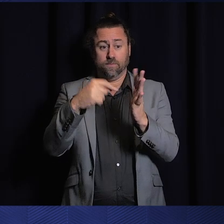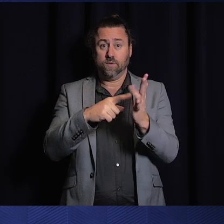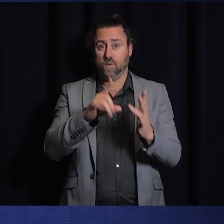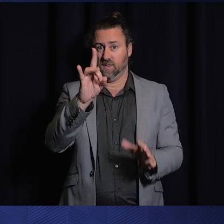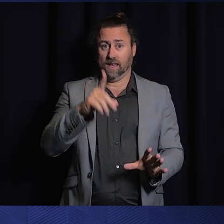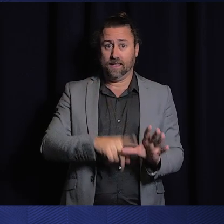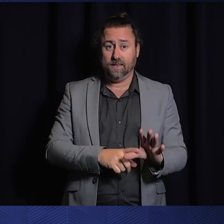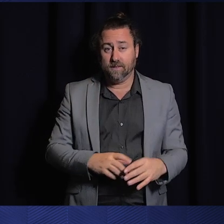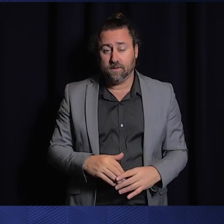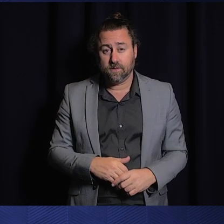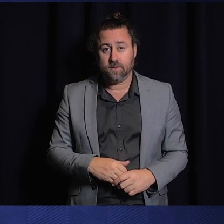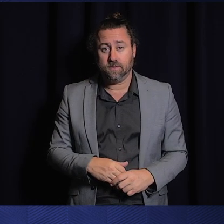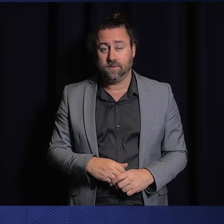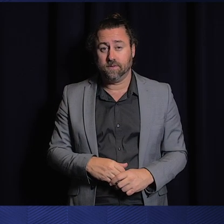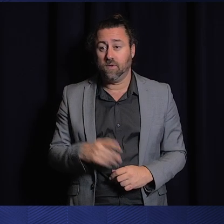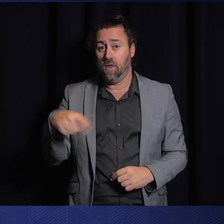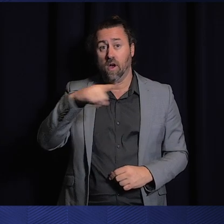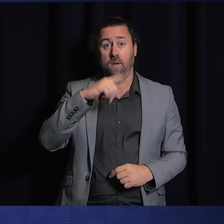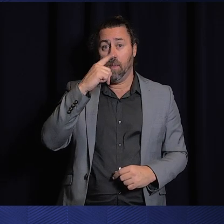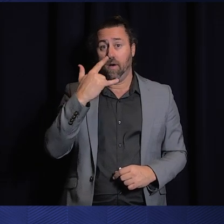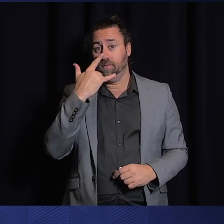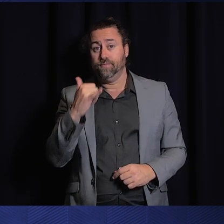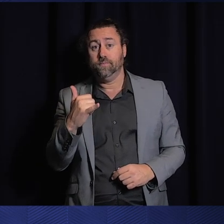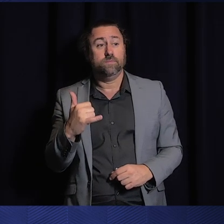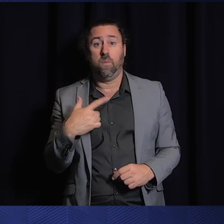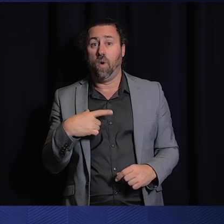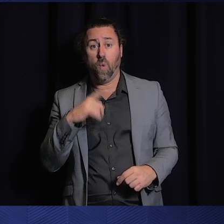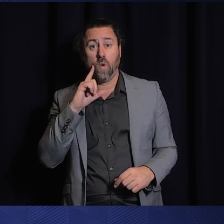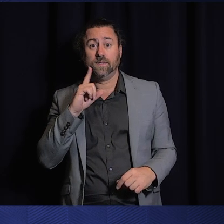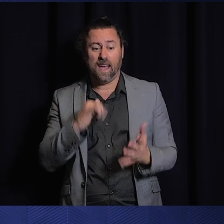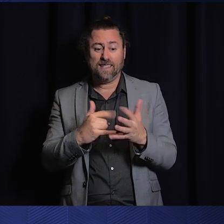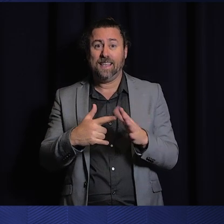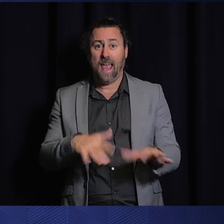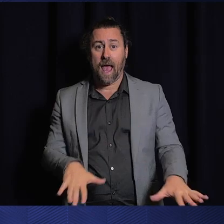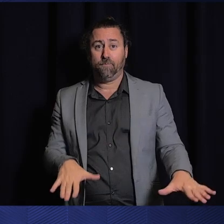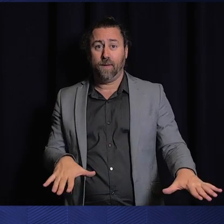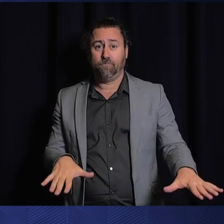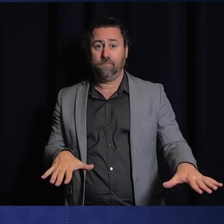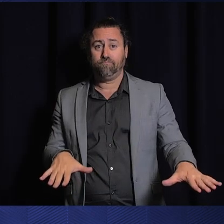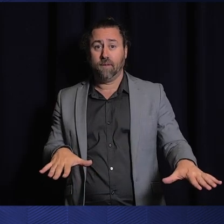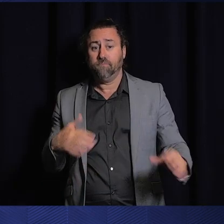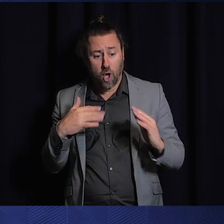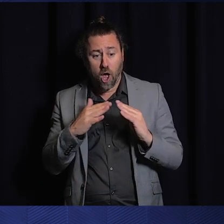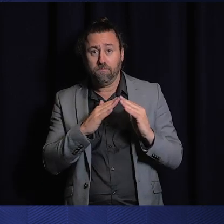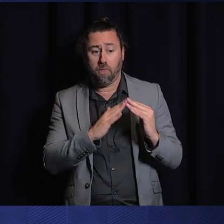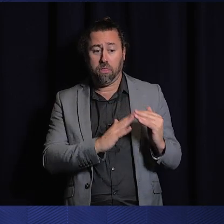Some people who are displaced, for instance, in the context of sea level rise, may never be able to return to their homes.